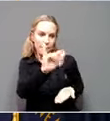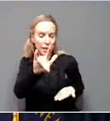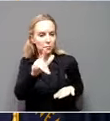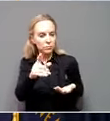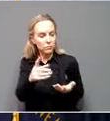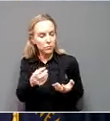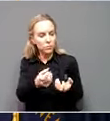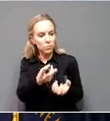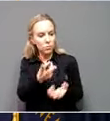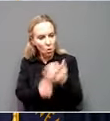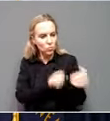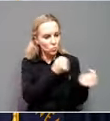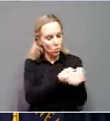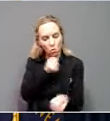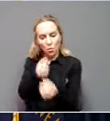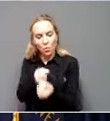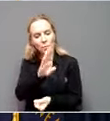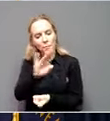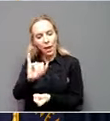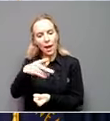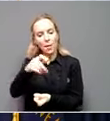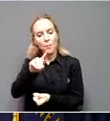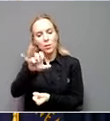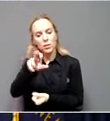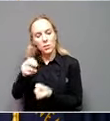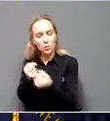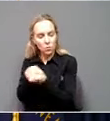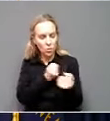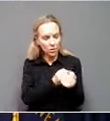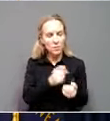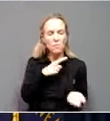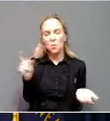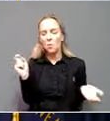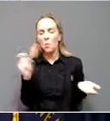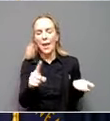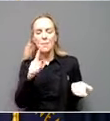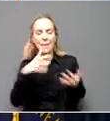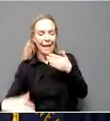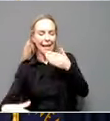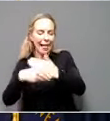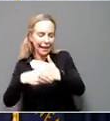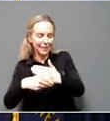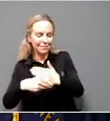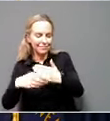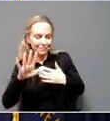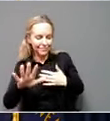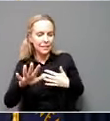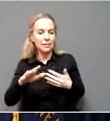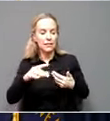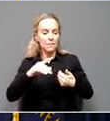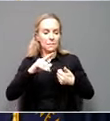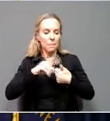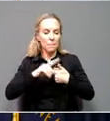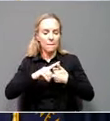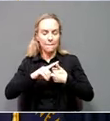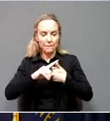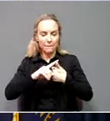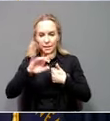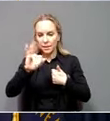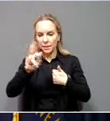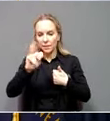So when we look at that question, if I can actually add a wrinkle to it, Austin, you got the